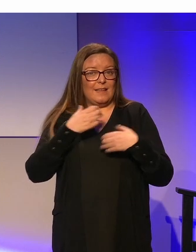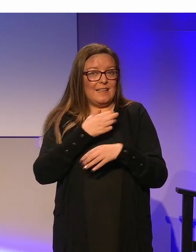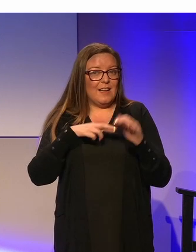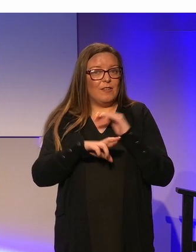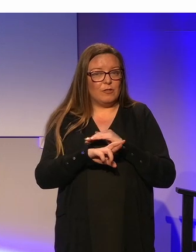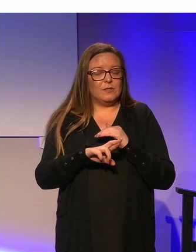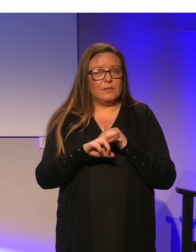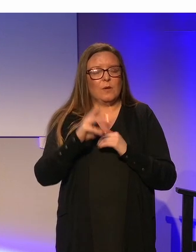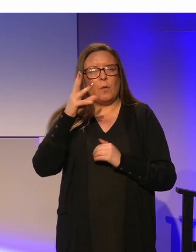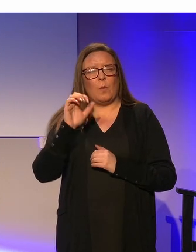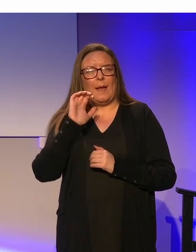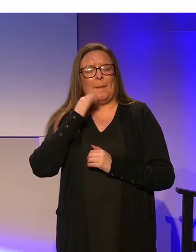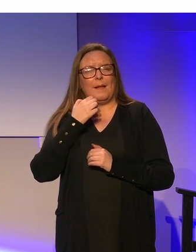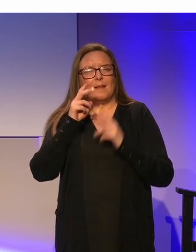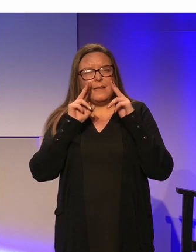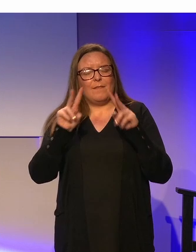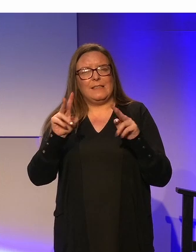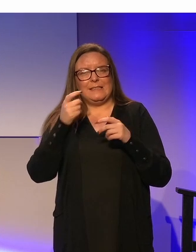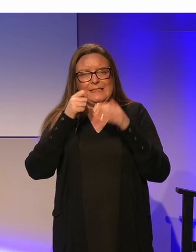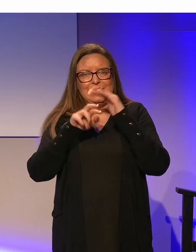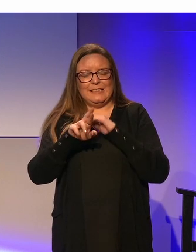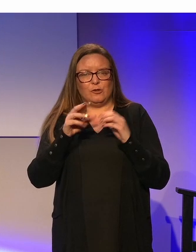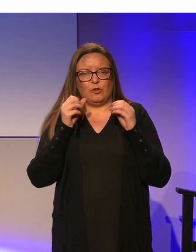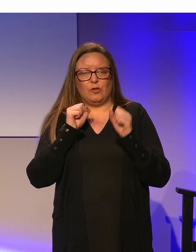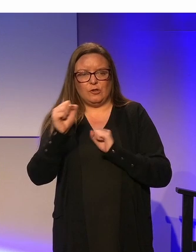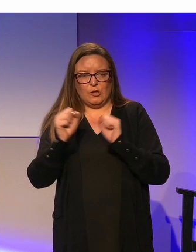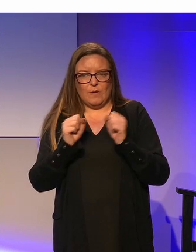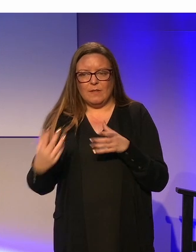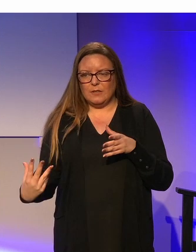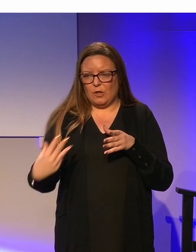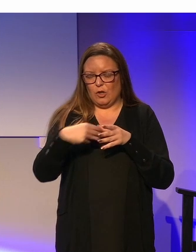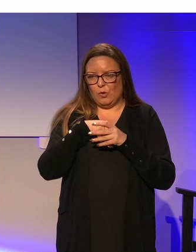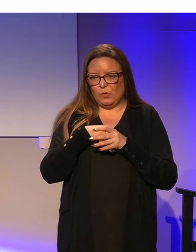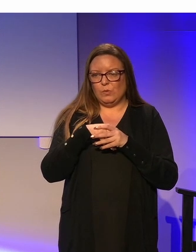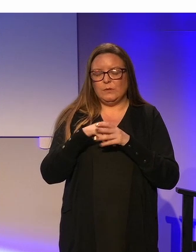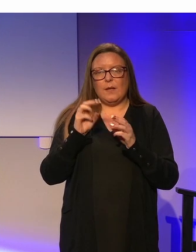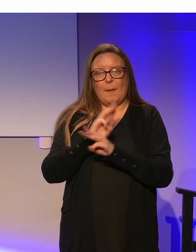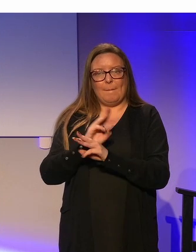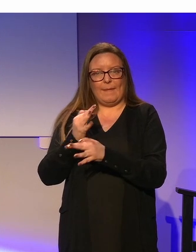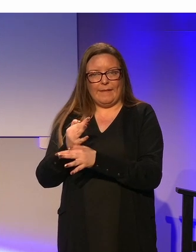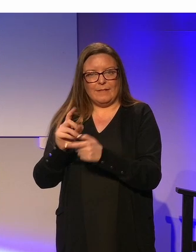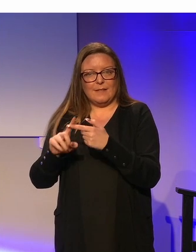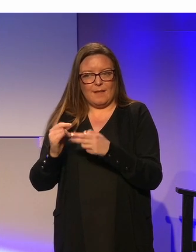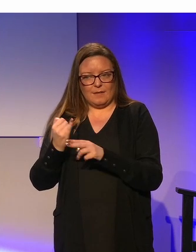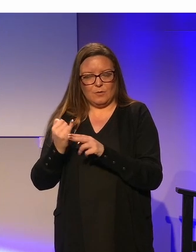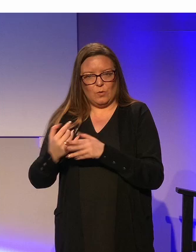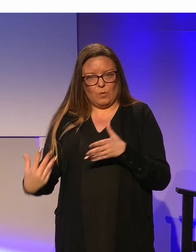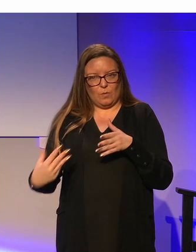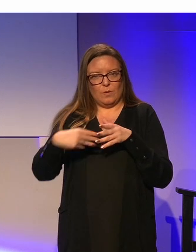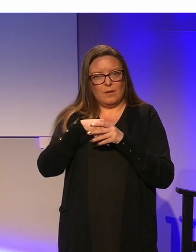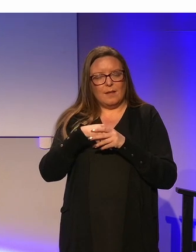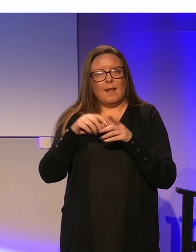be because the visiting teacher service includes the parents and the school, and